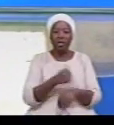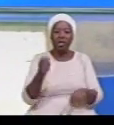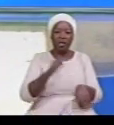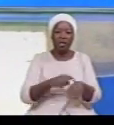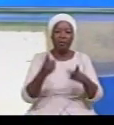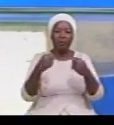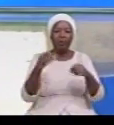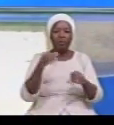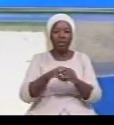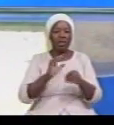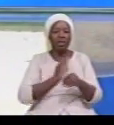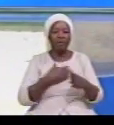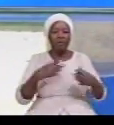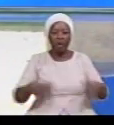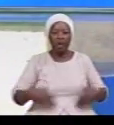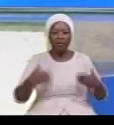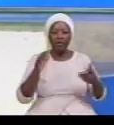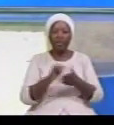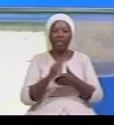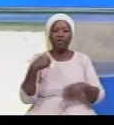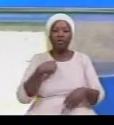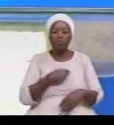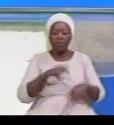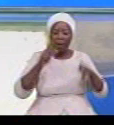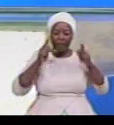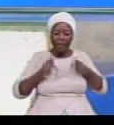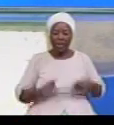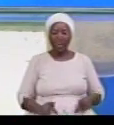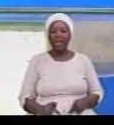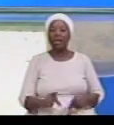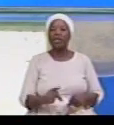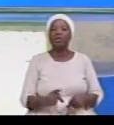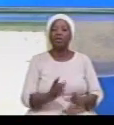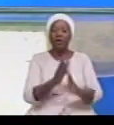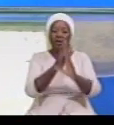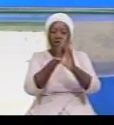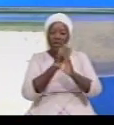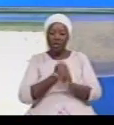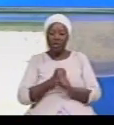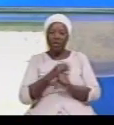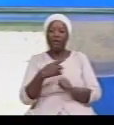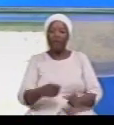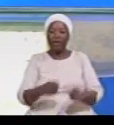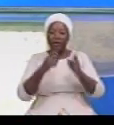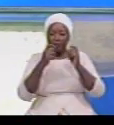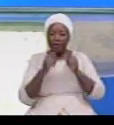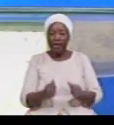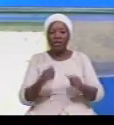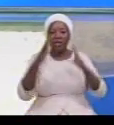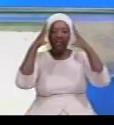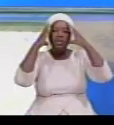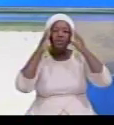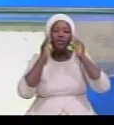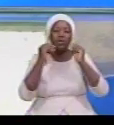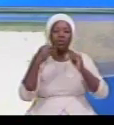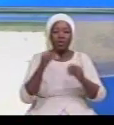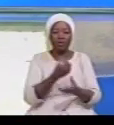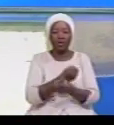personally definitely receive the instantaneous experience of